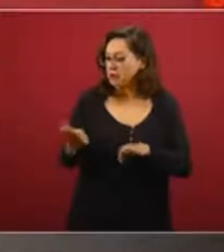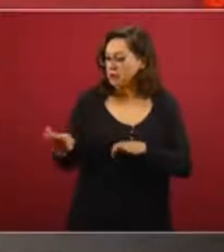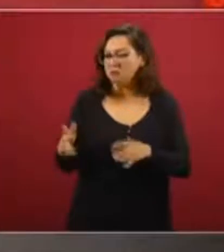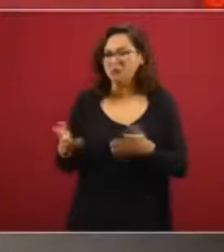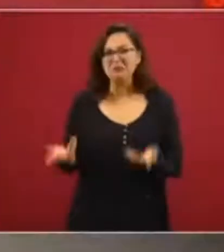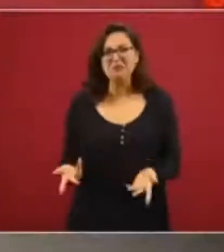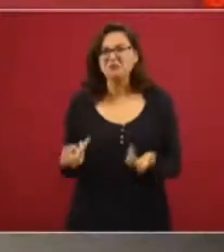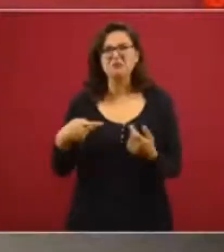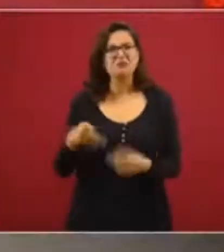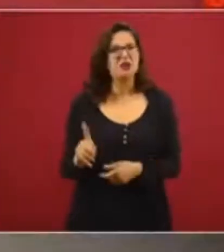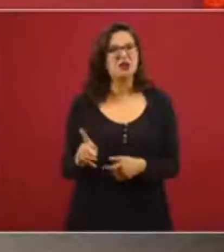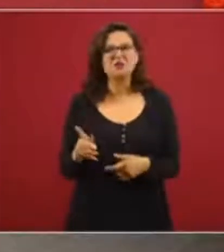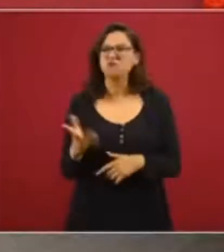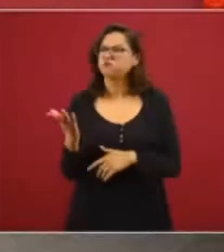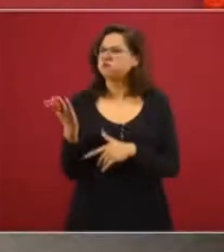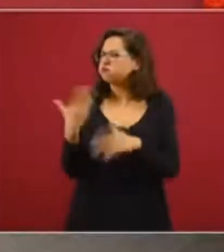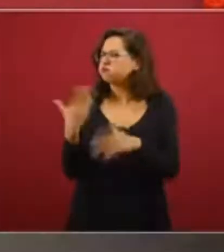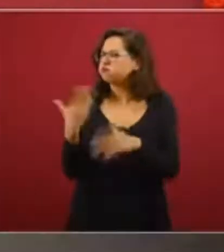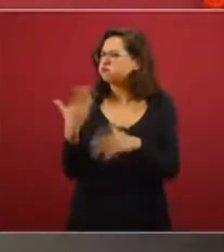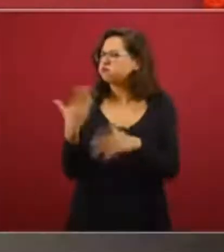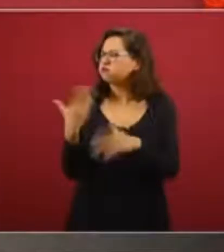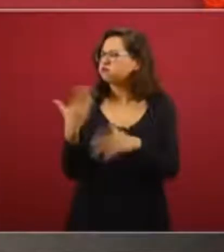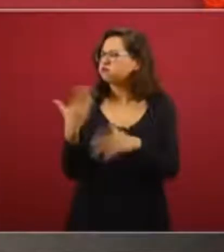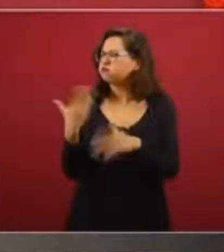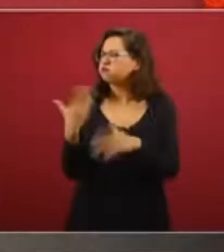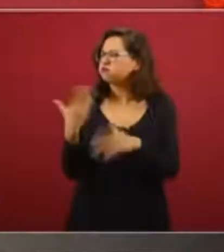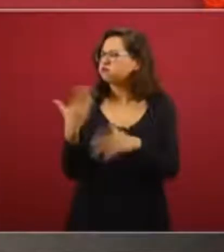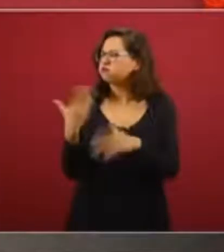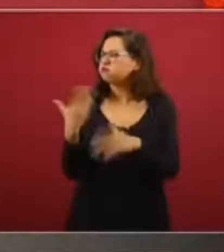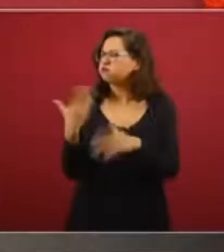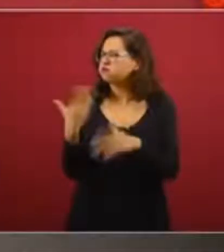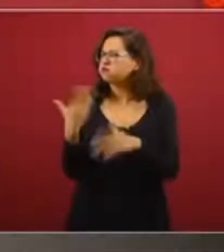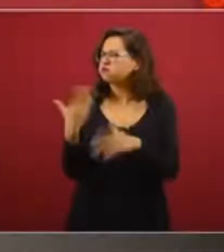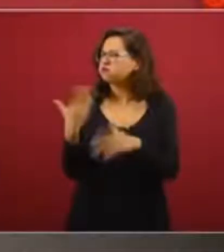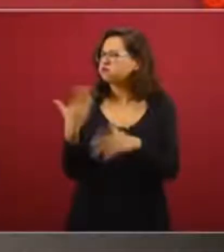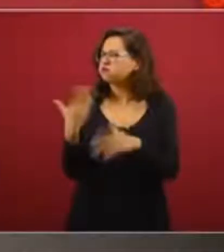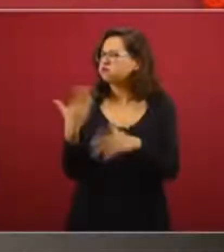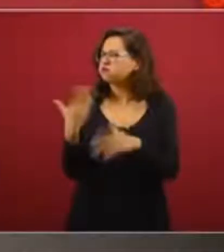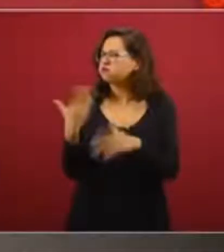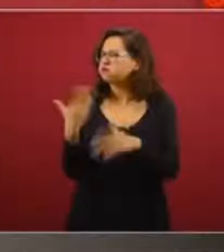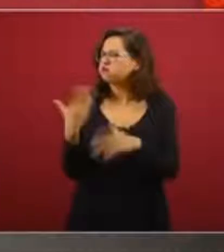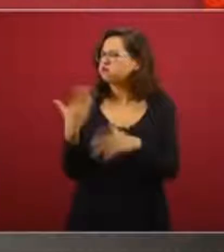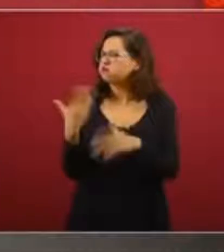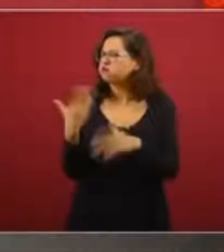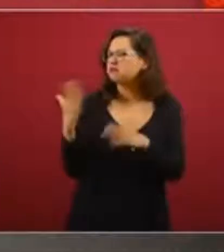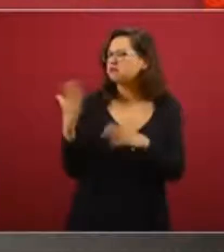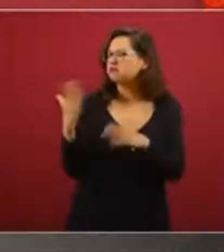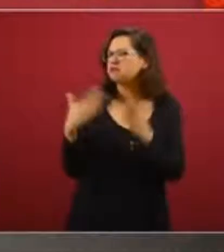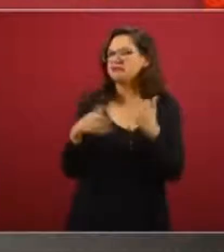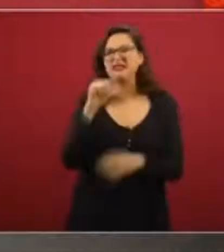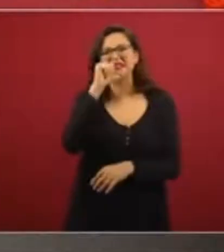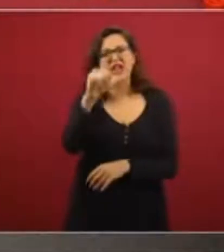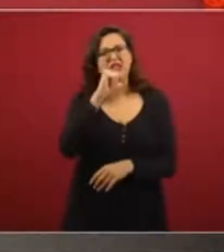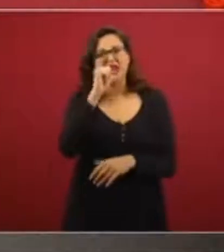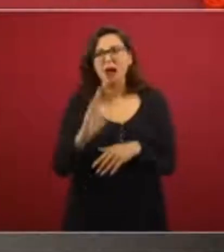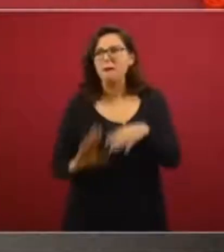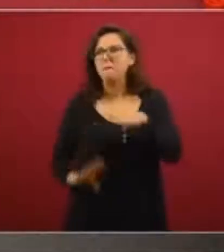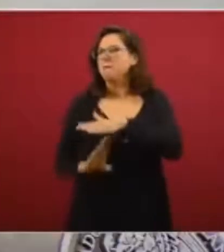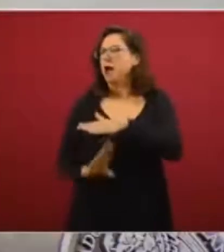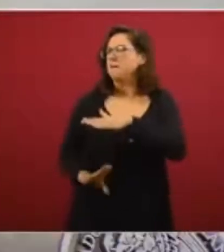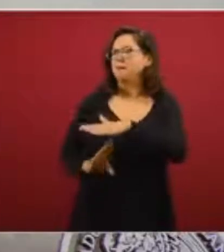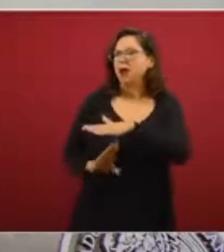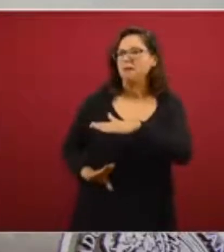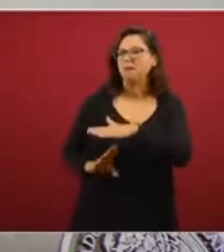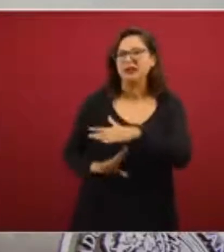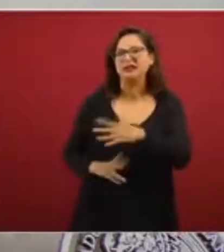que no progresa that cannot progress, and it does not progress,